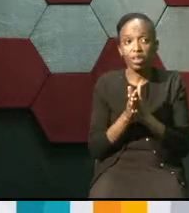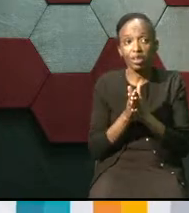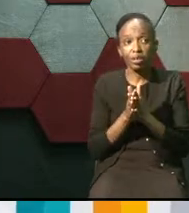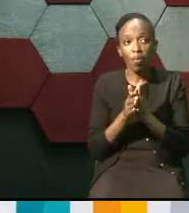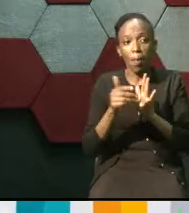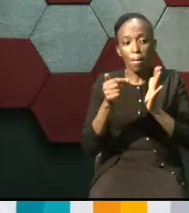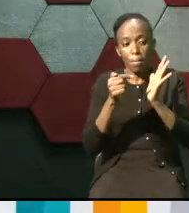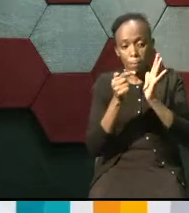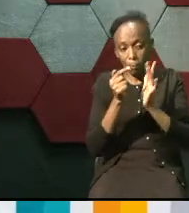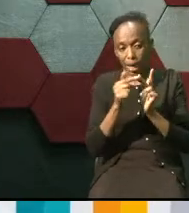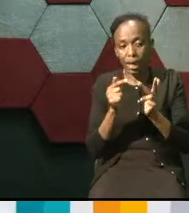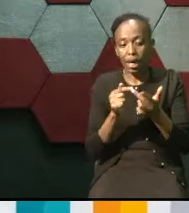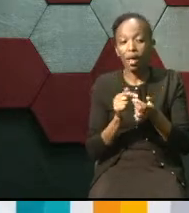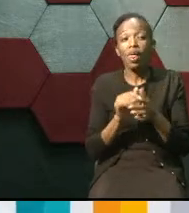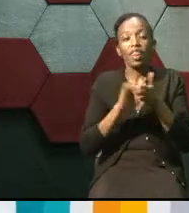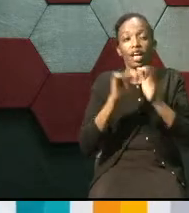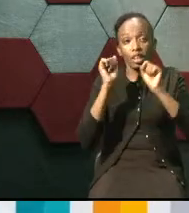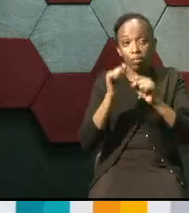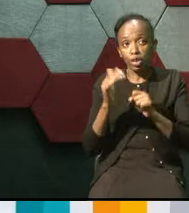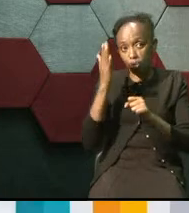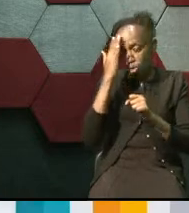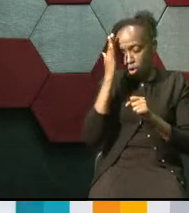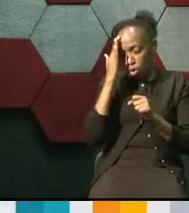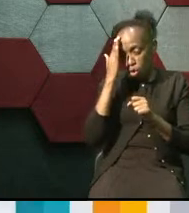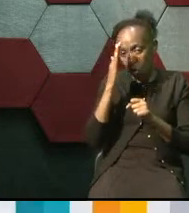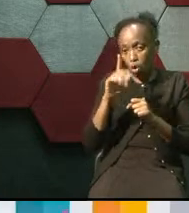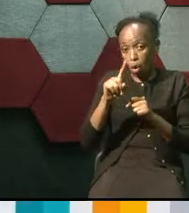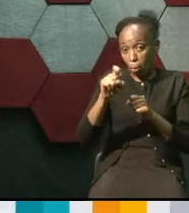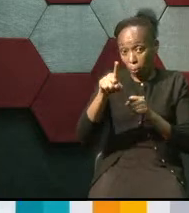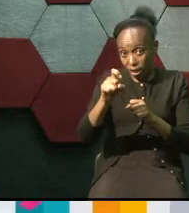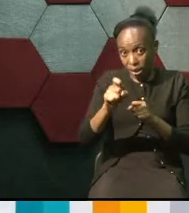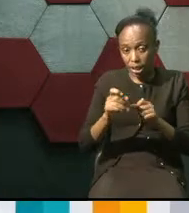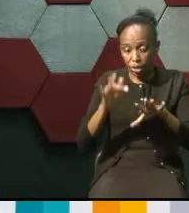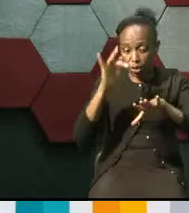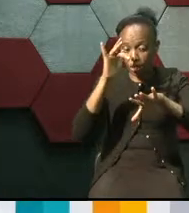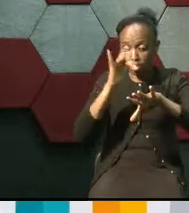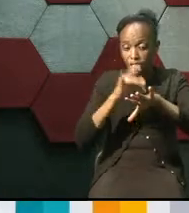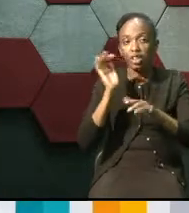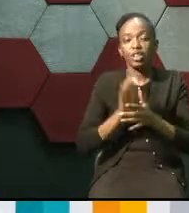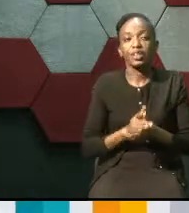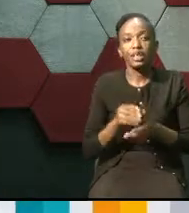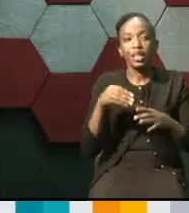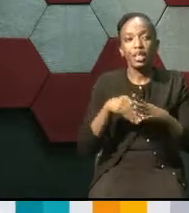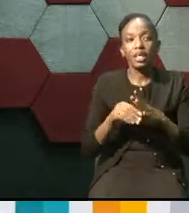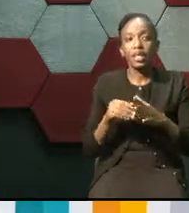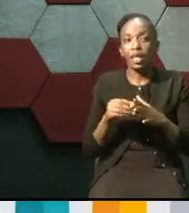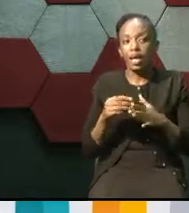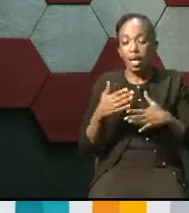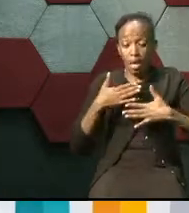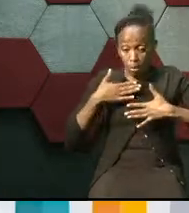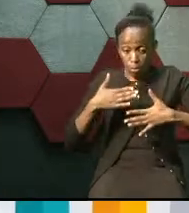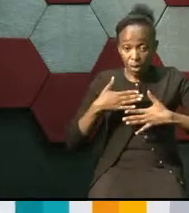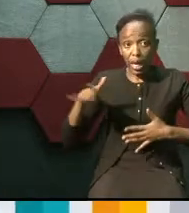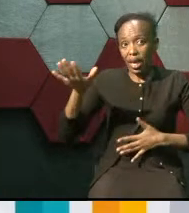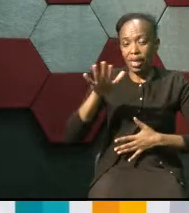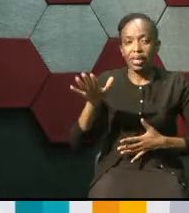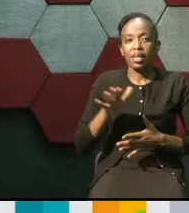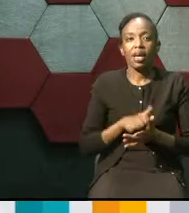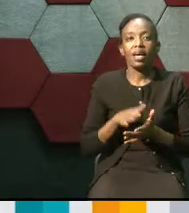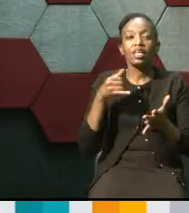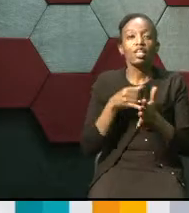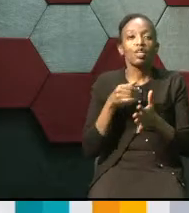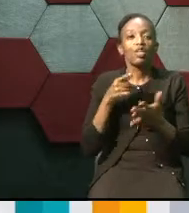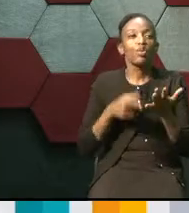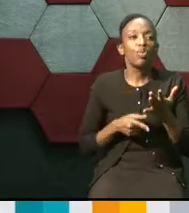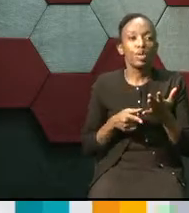biomarker sensor that can detect bacterial and viral infection in the respiratory tract,